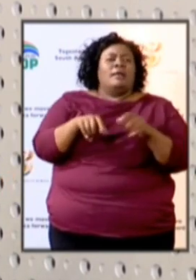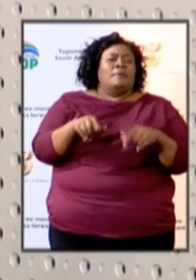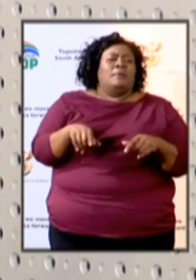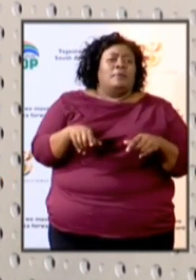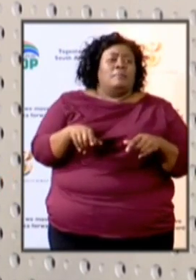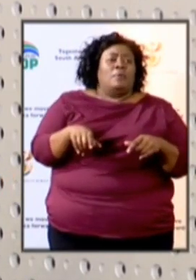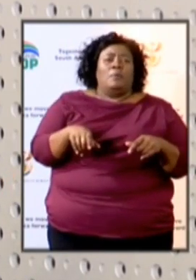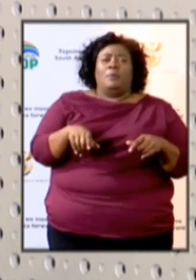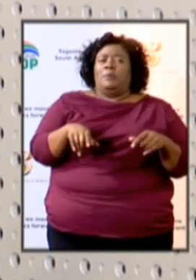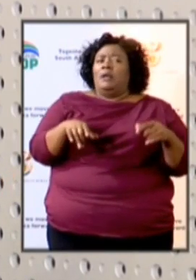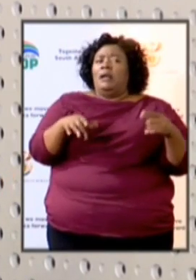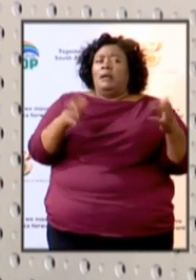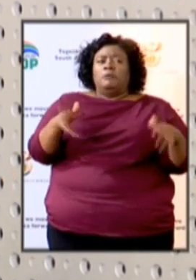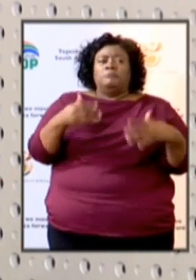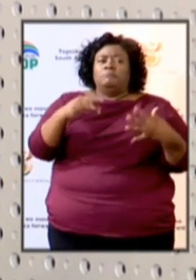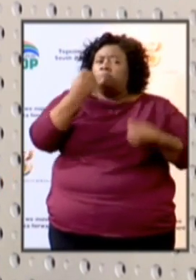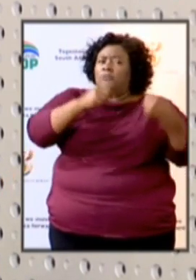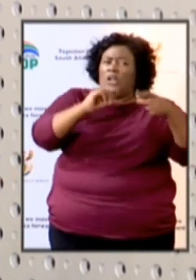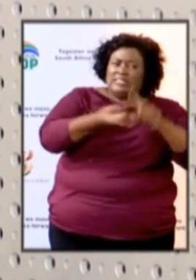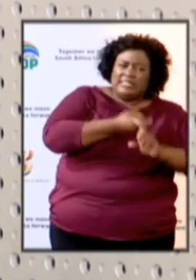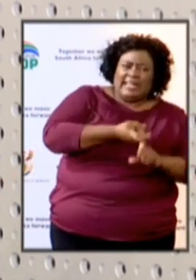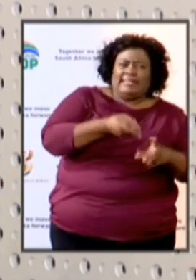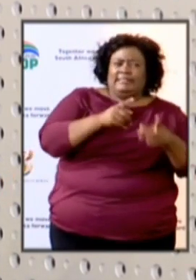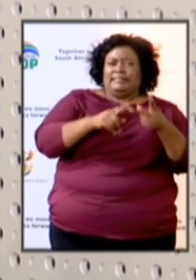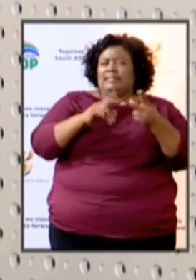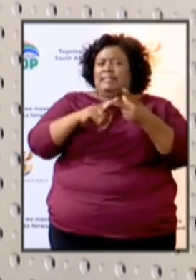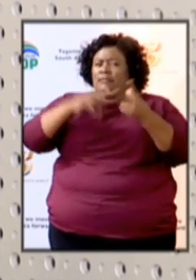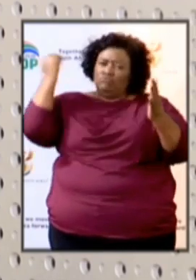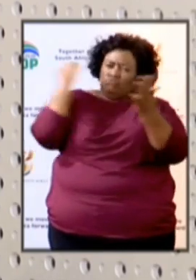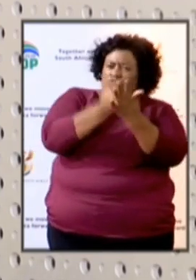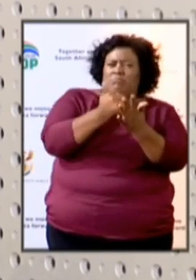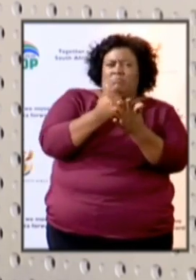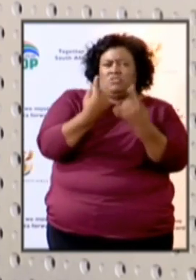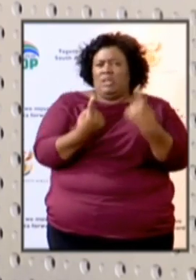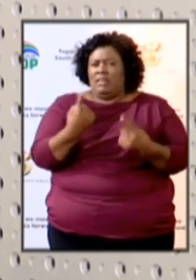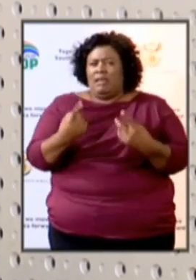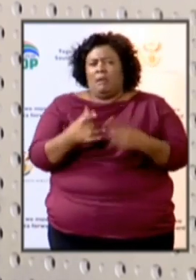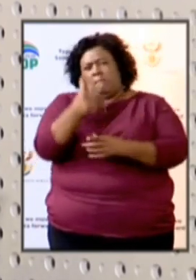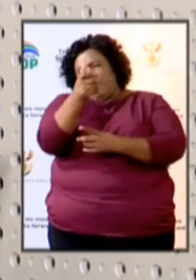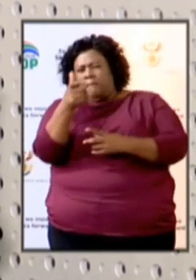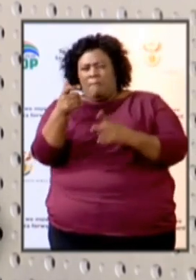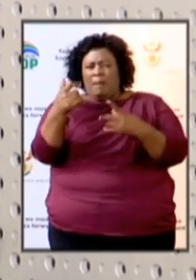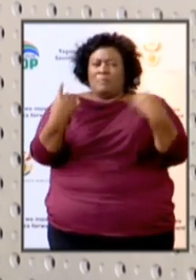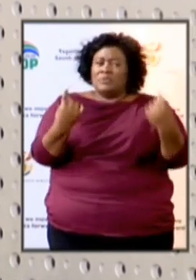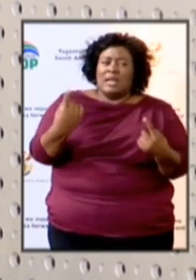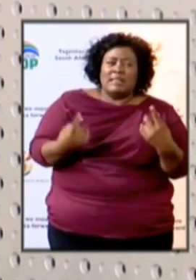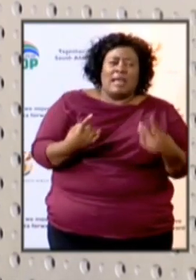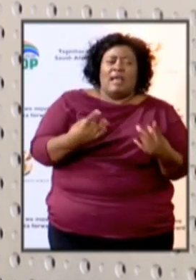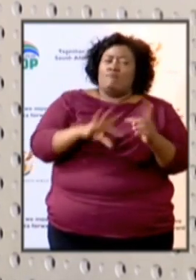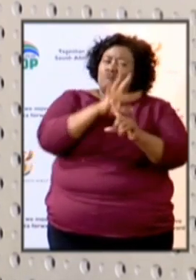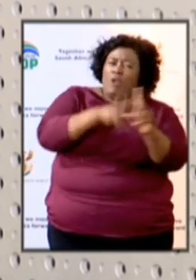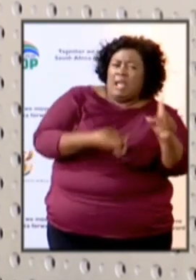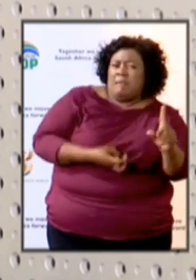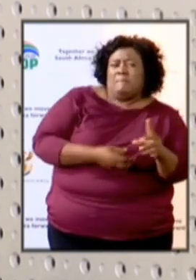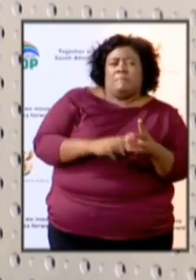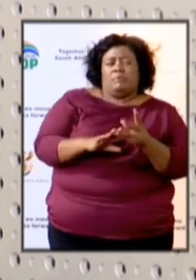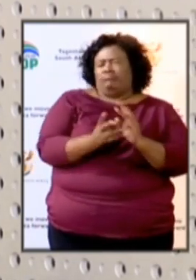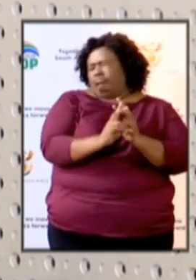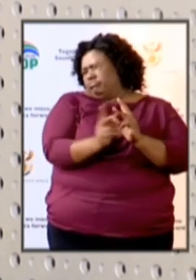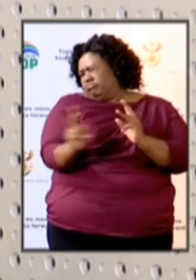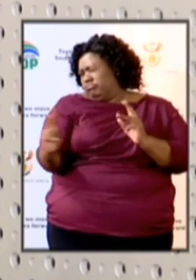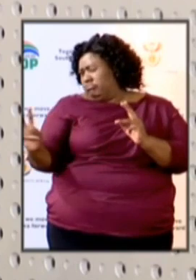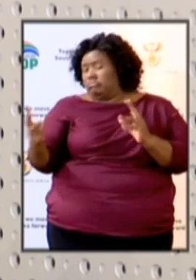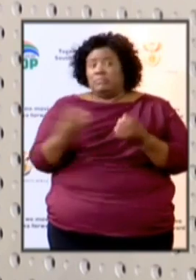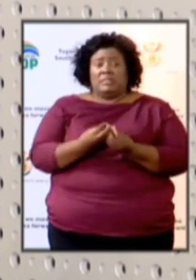gcwele abantu abalimele, abagwazene, abadubuliwe, abarephiwe, gcwele